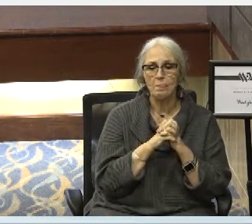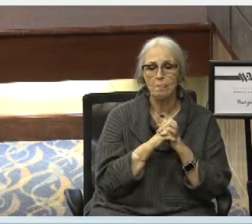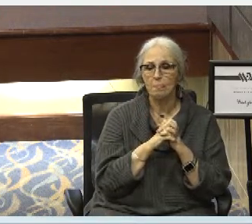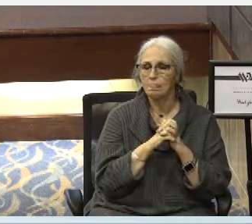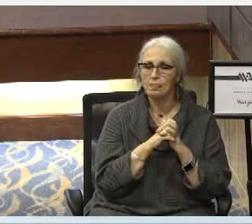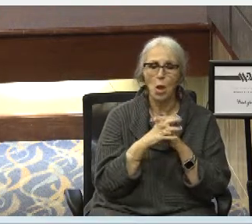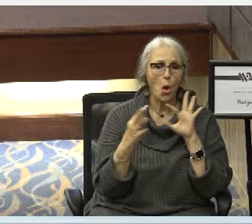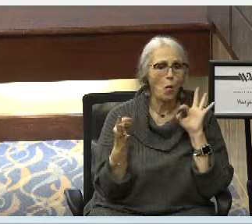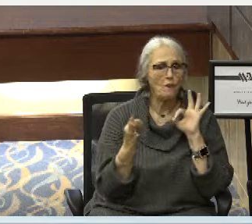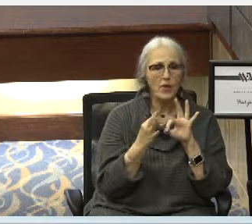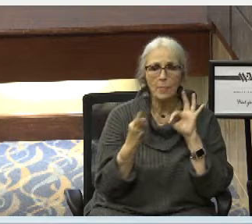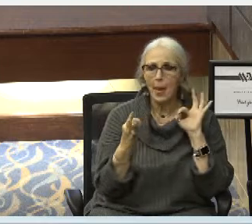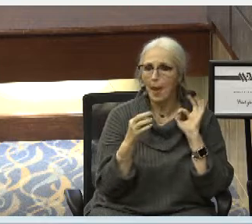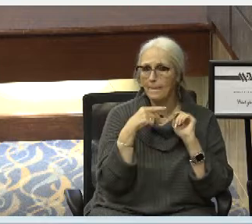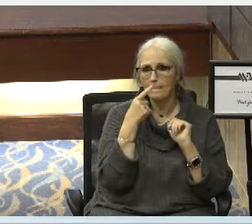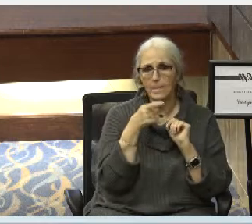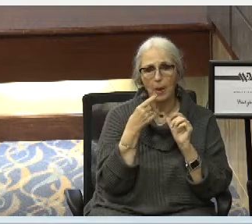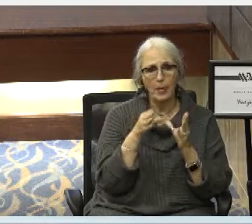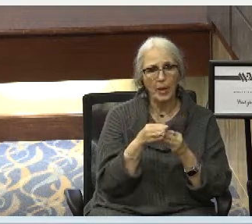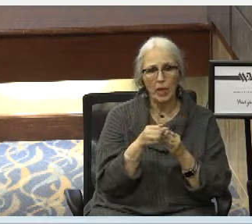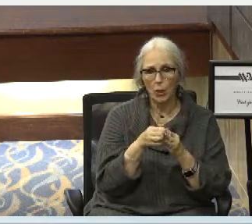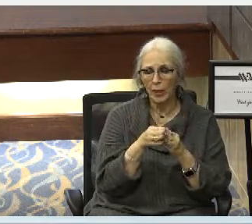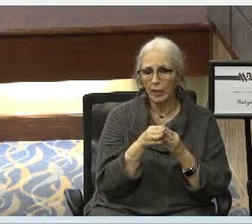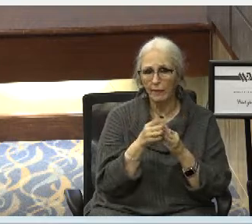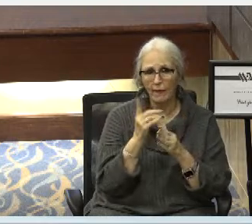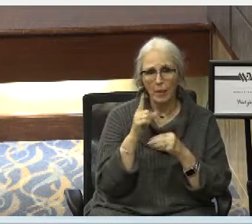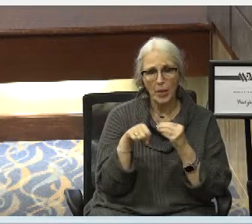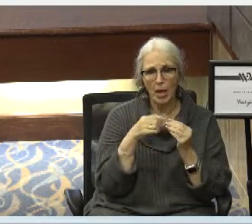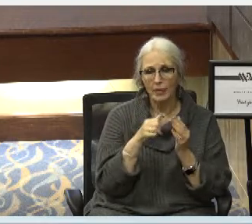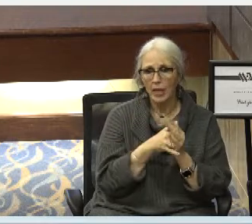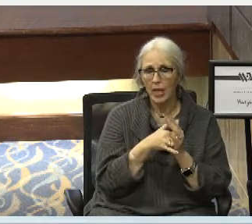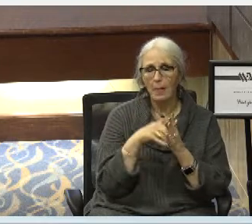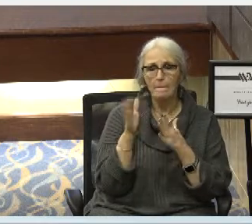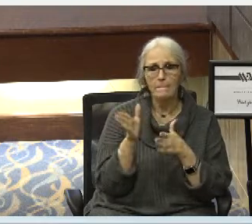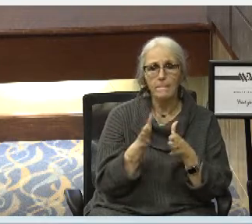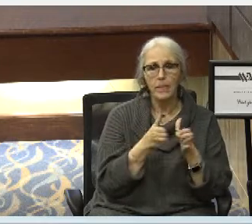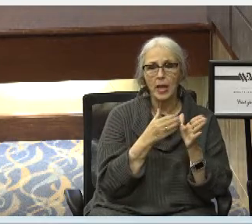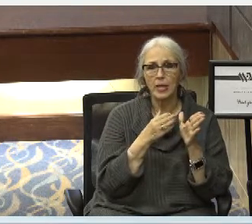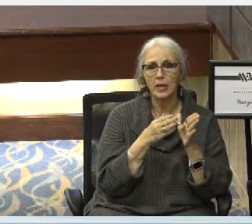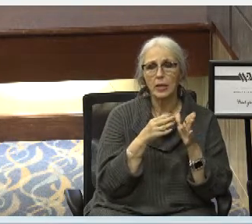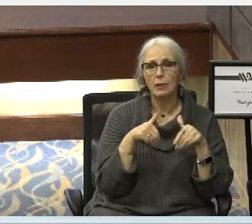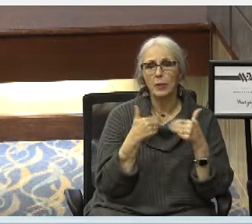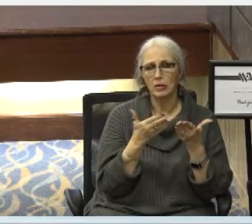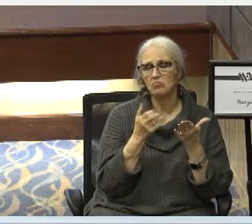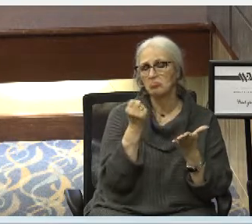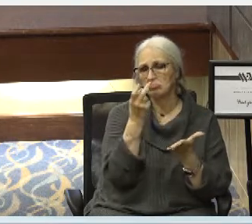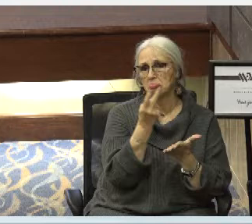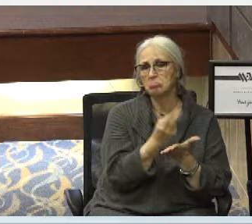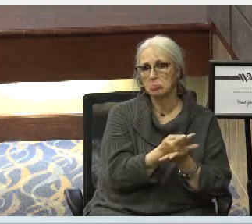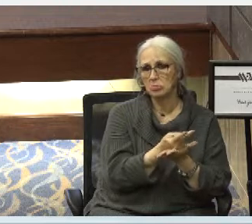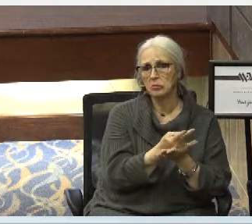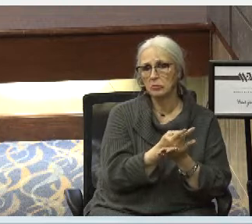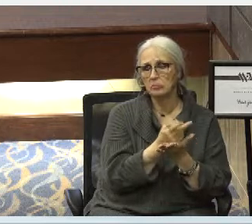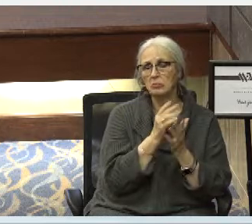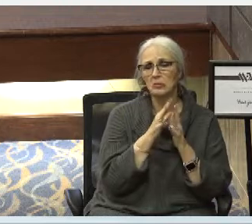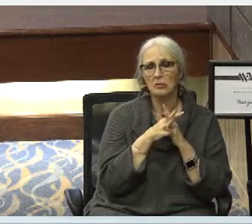No feedback on the public hearing on that one, and the Plan Commission did recommend approval of it.